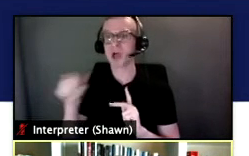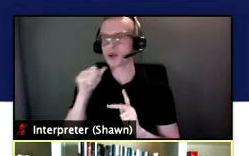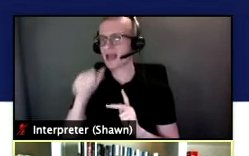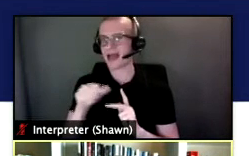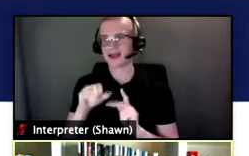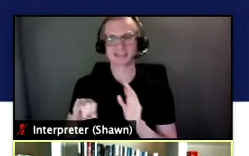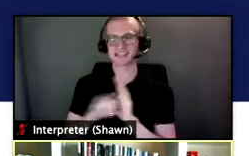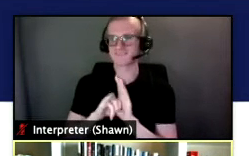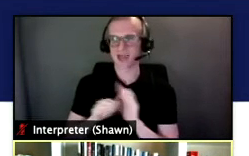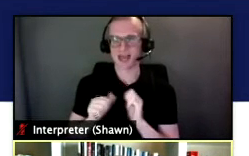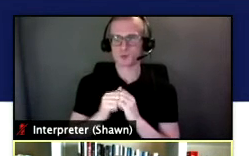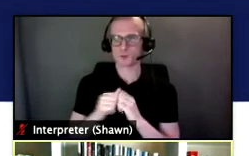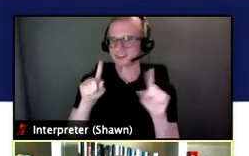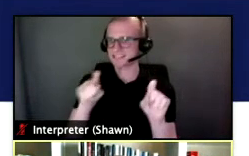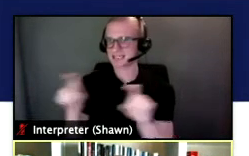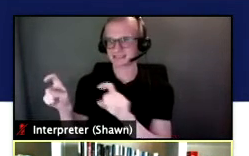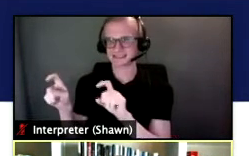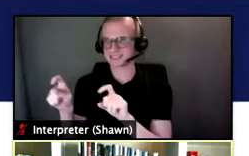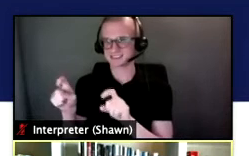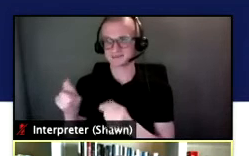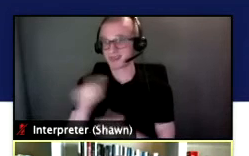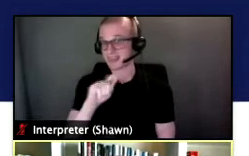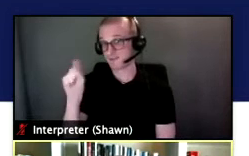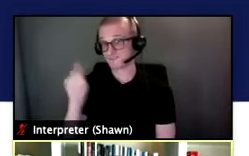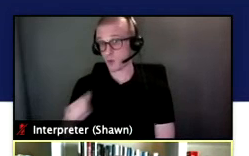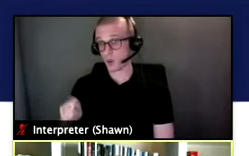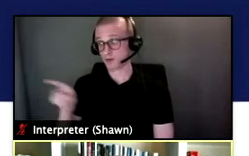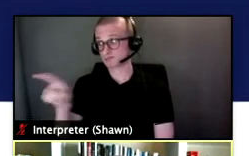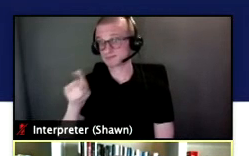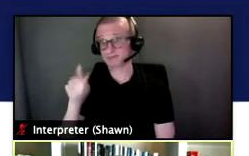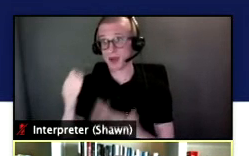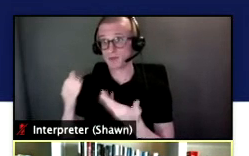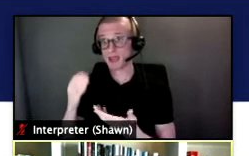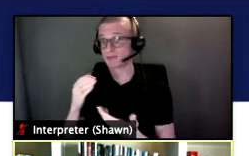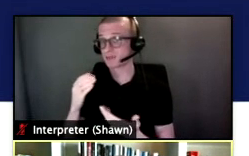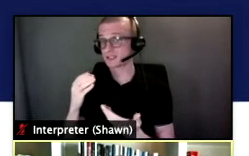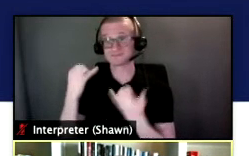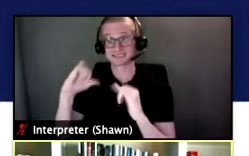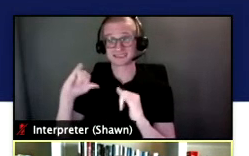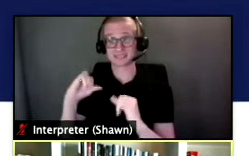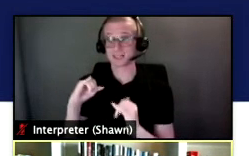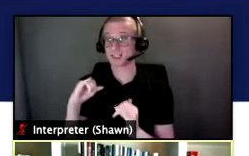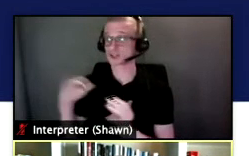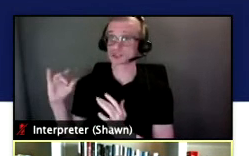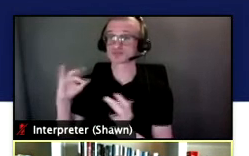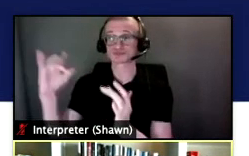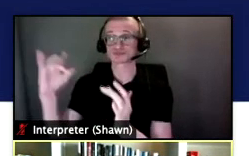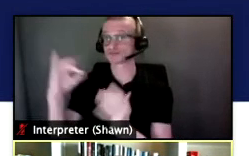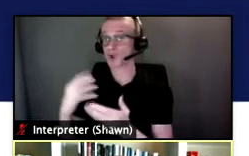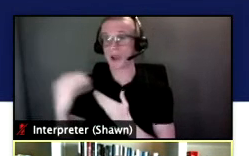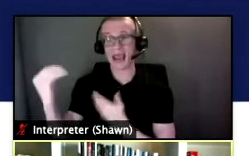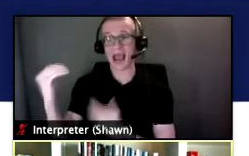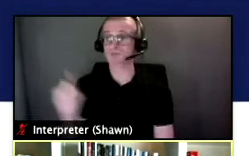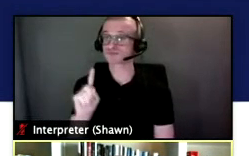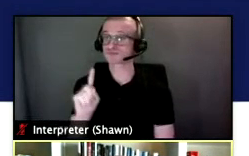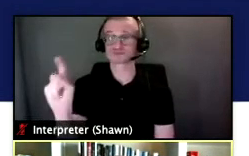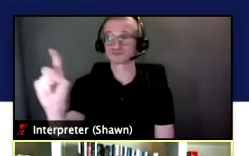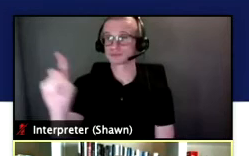and therefore could be out and about and not either isolated or quarantined as we'd like.